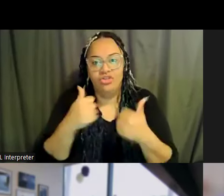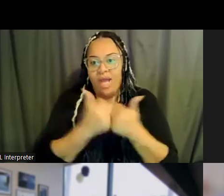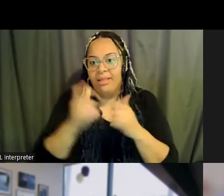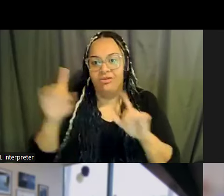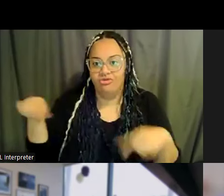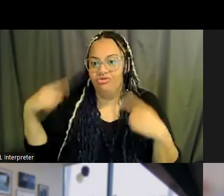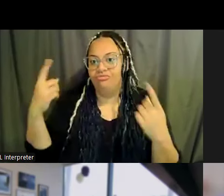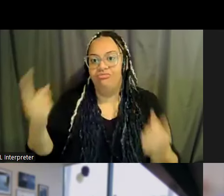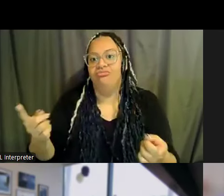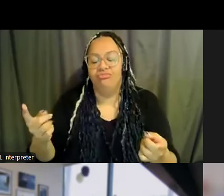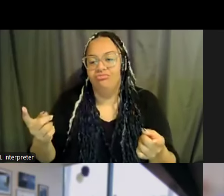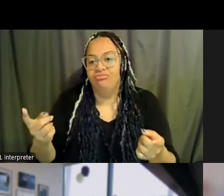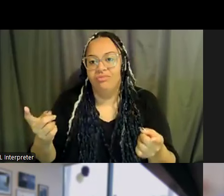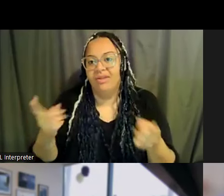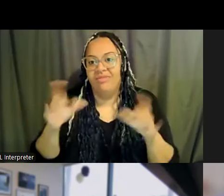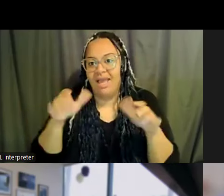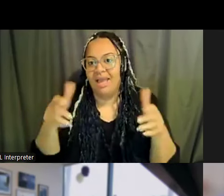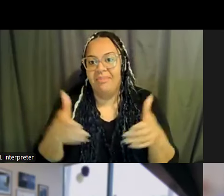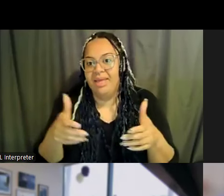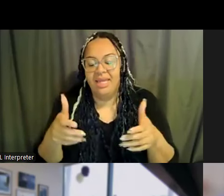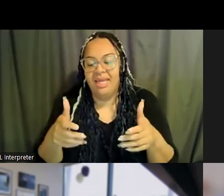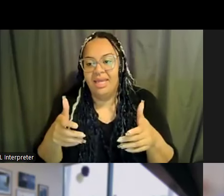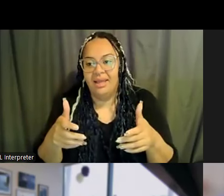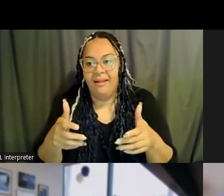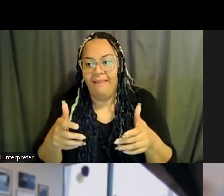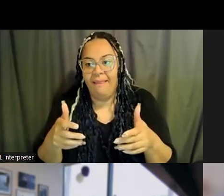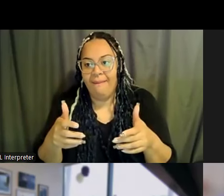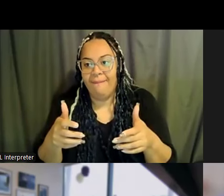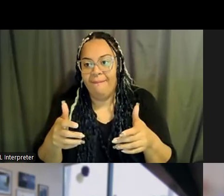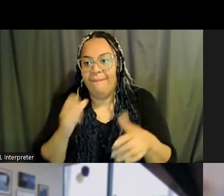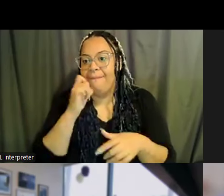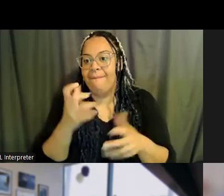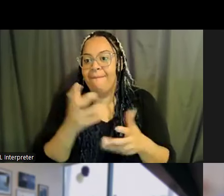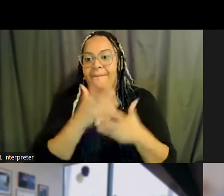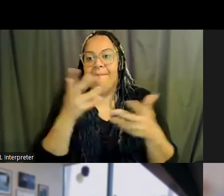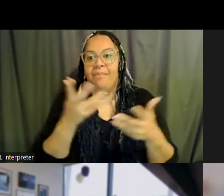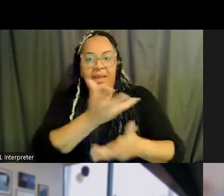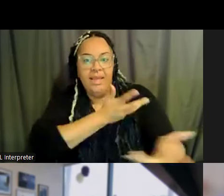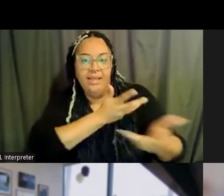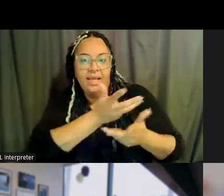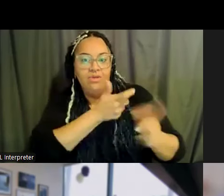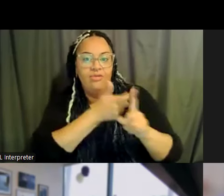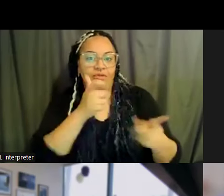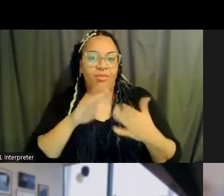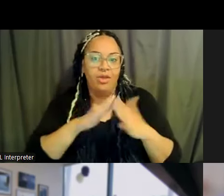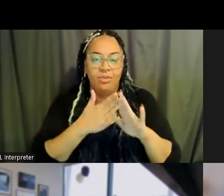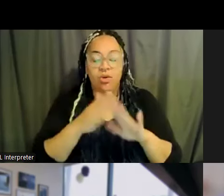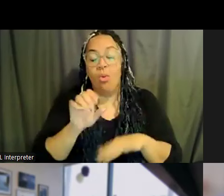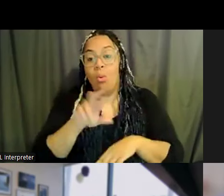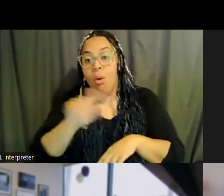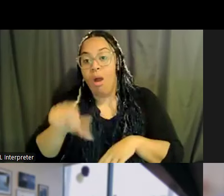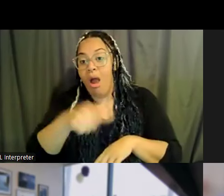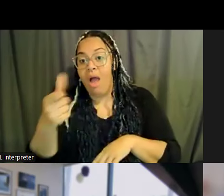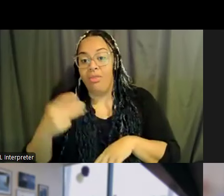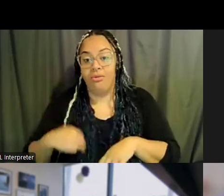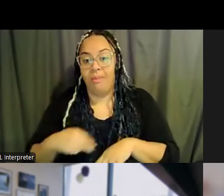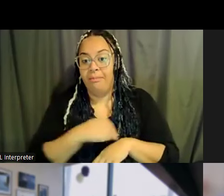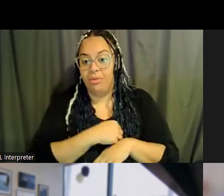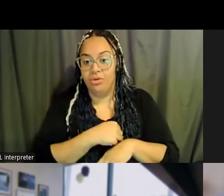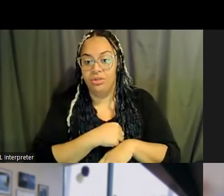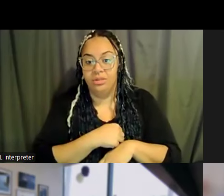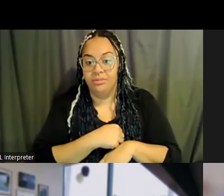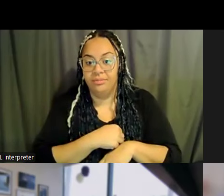intervention subcommittee is that there's not a lot of engagement from the community or other members. So there's